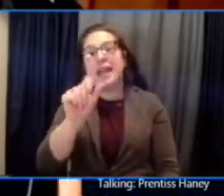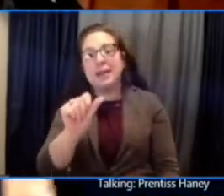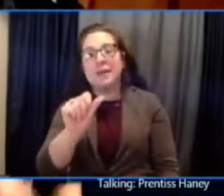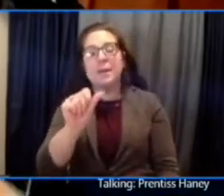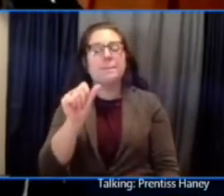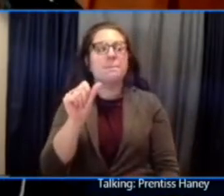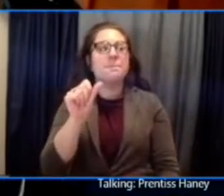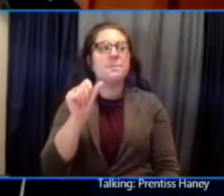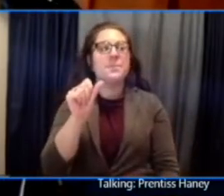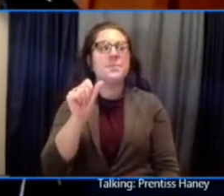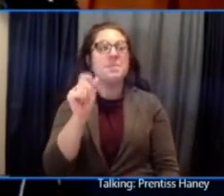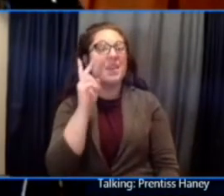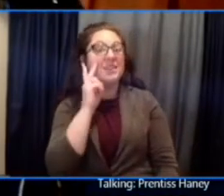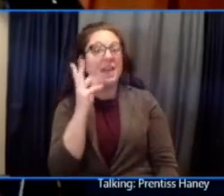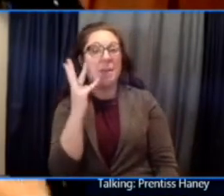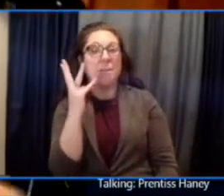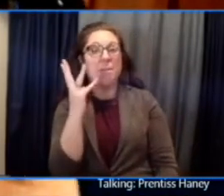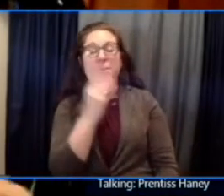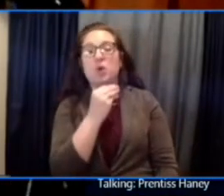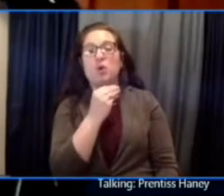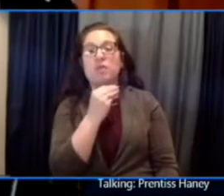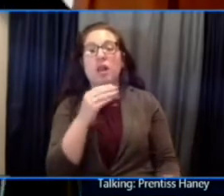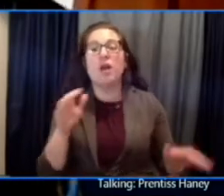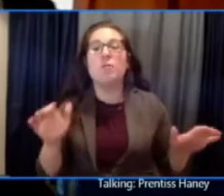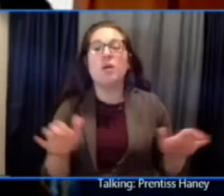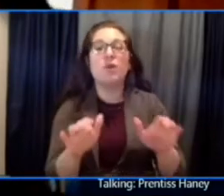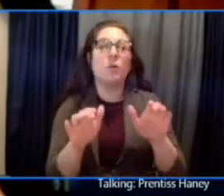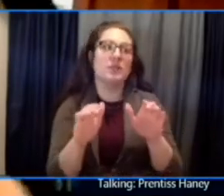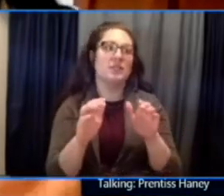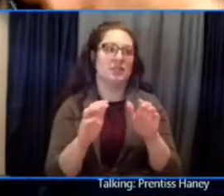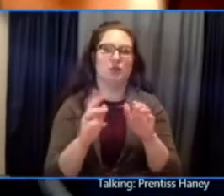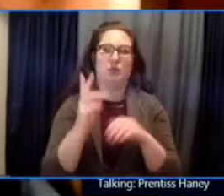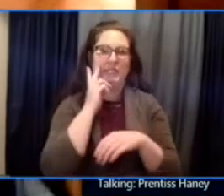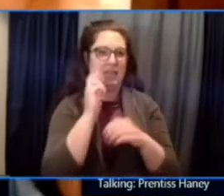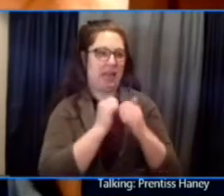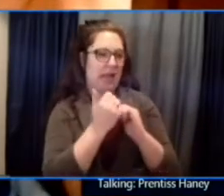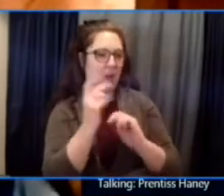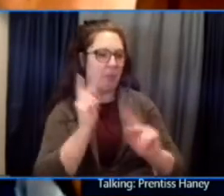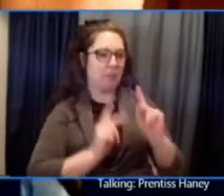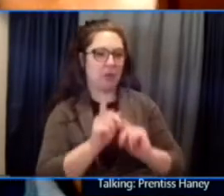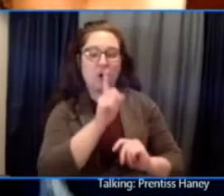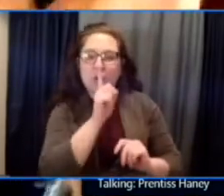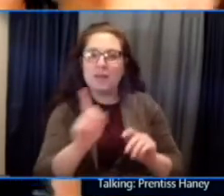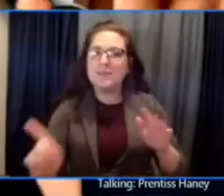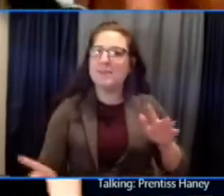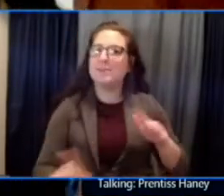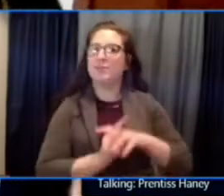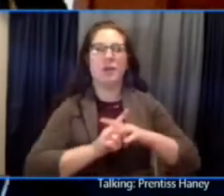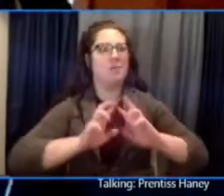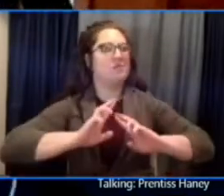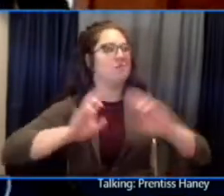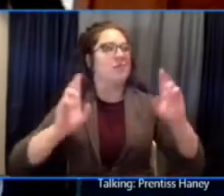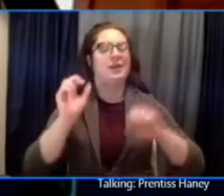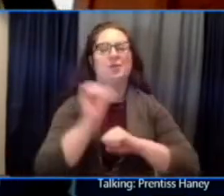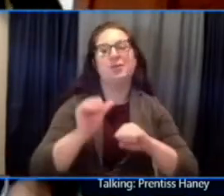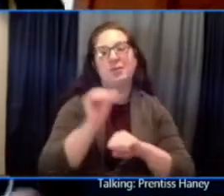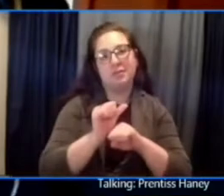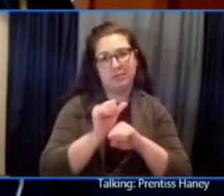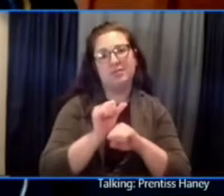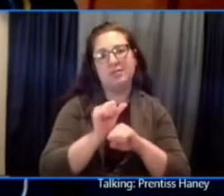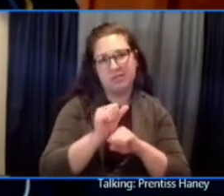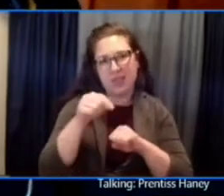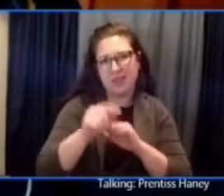make these tools more accessible for folks who need them across our ecosystem. So that's fantastic that you all lifted that up. And